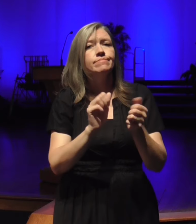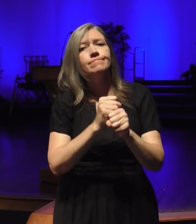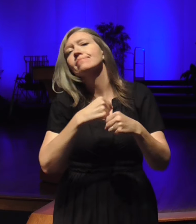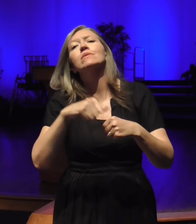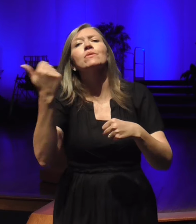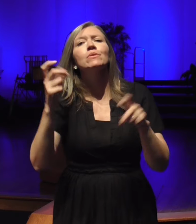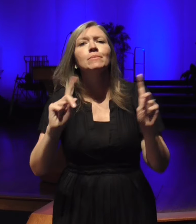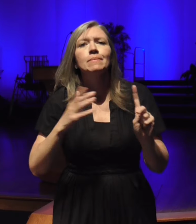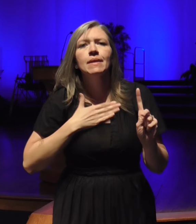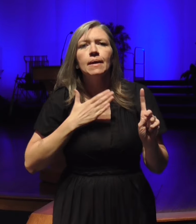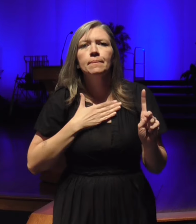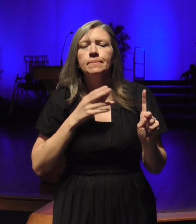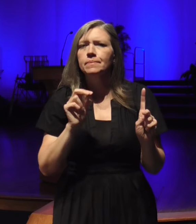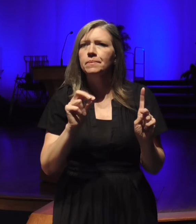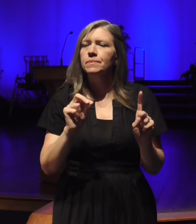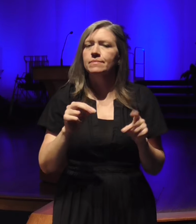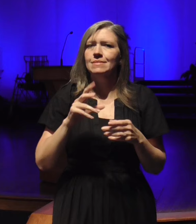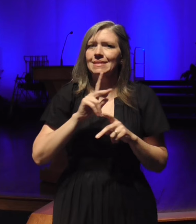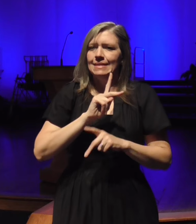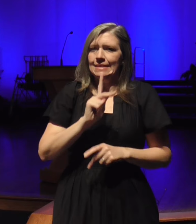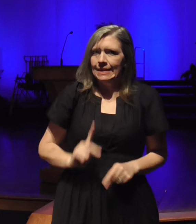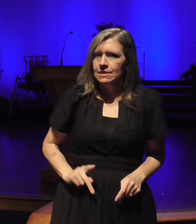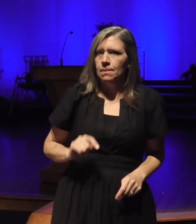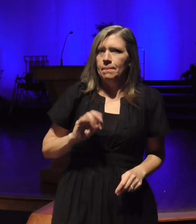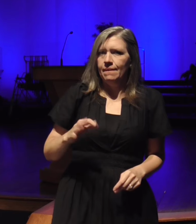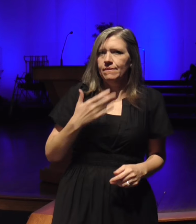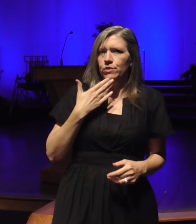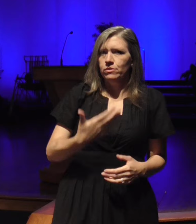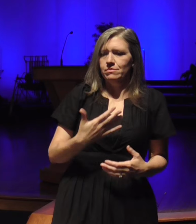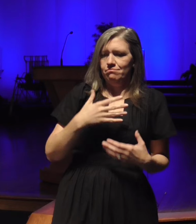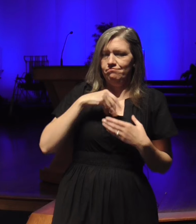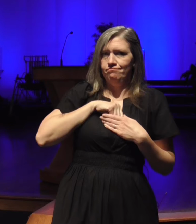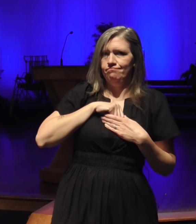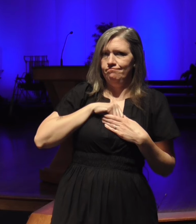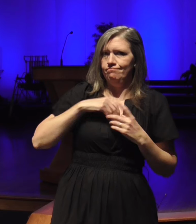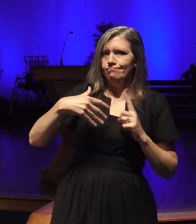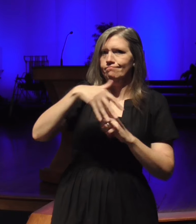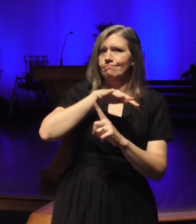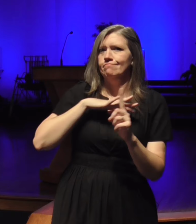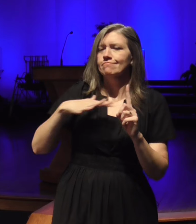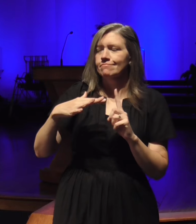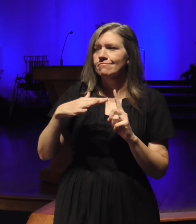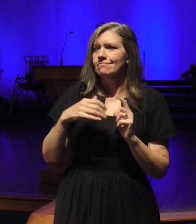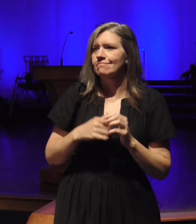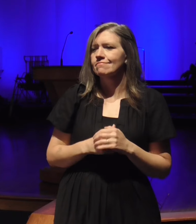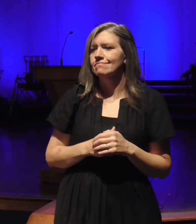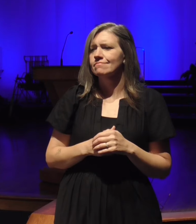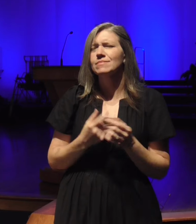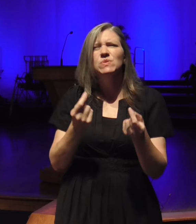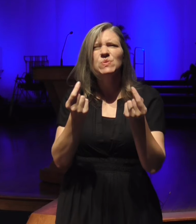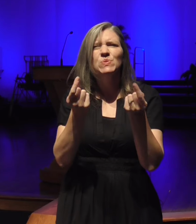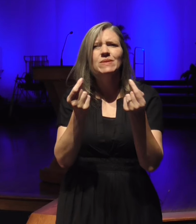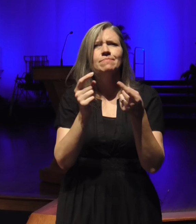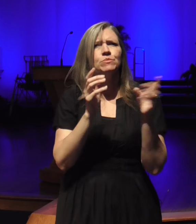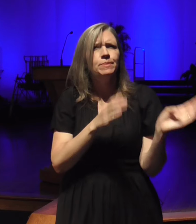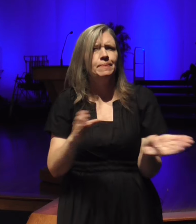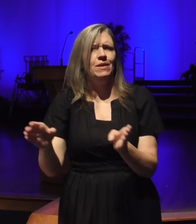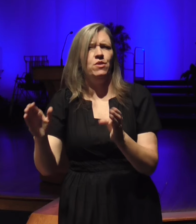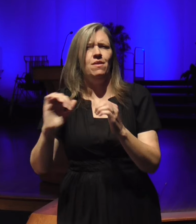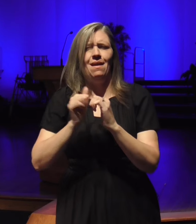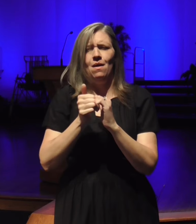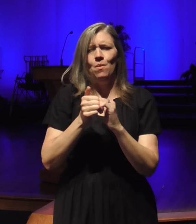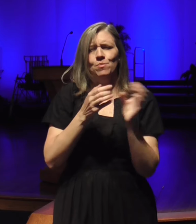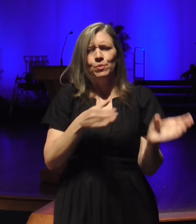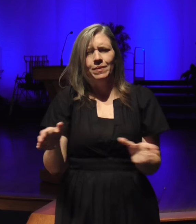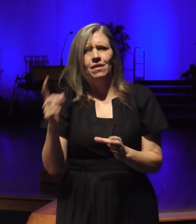or regret or people-pleasing, but by the kingdom of good that is within me and is all